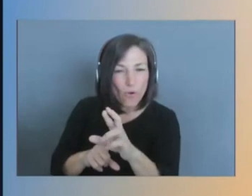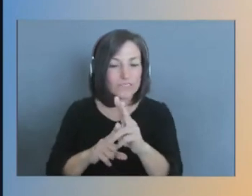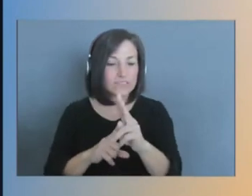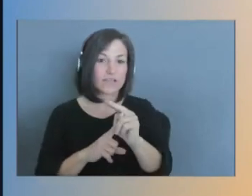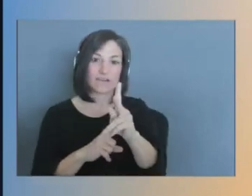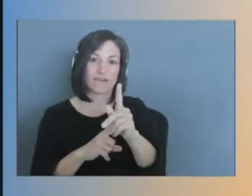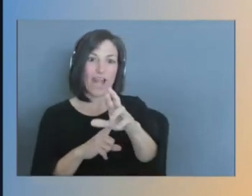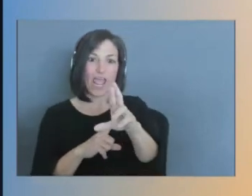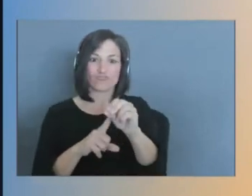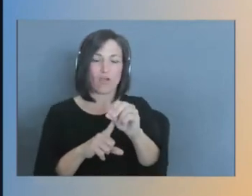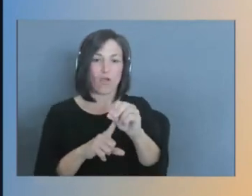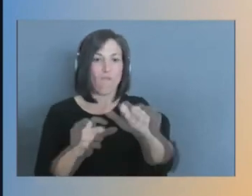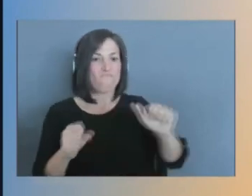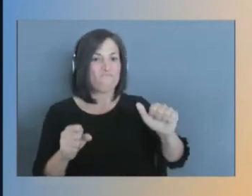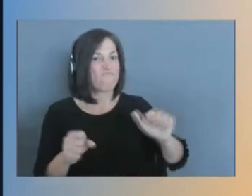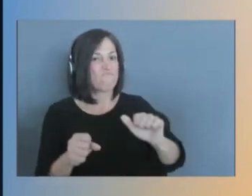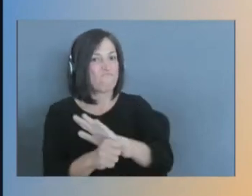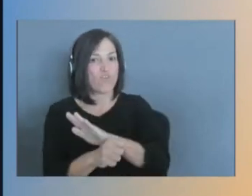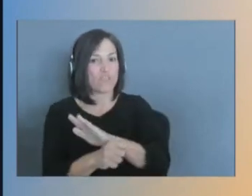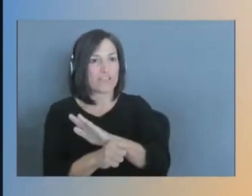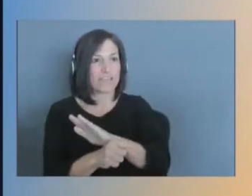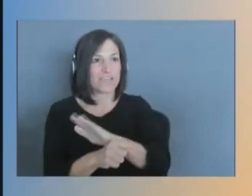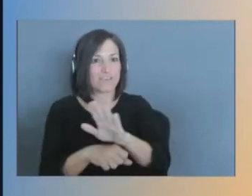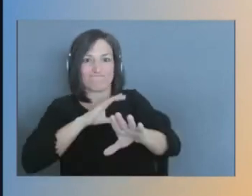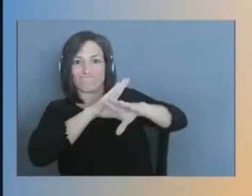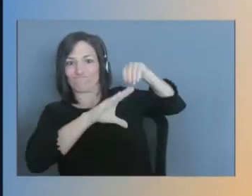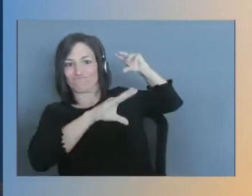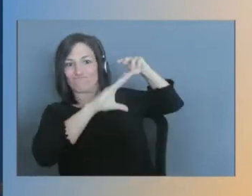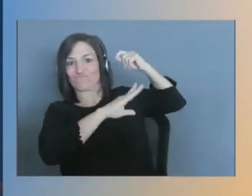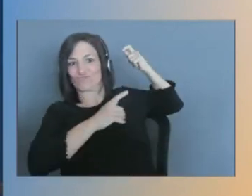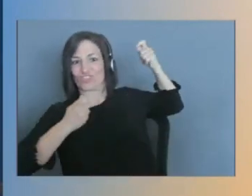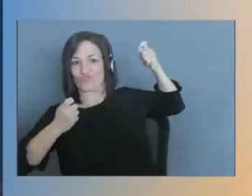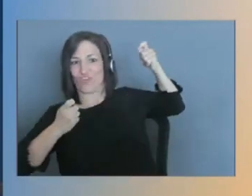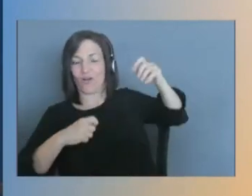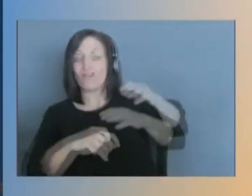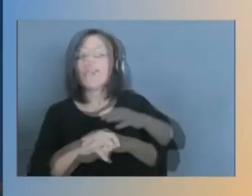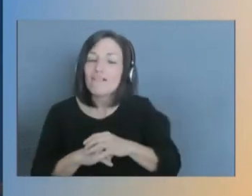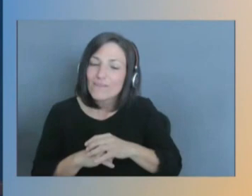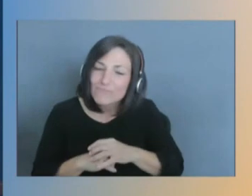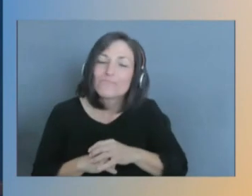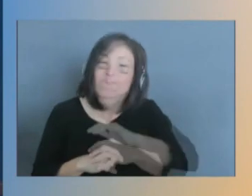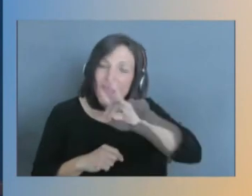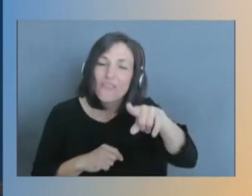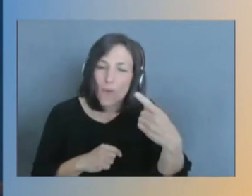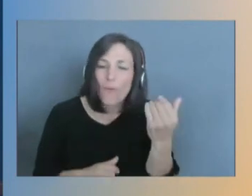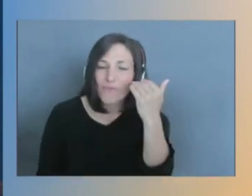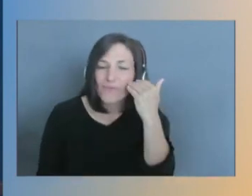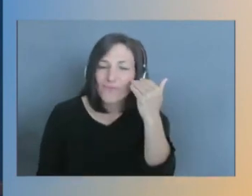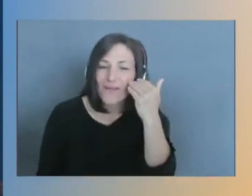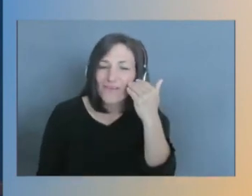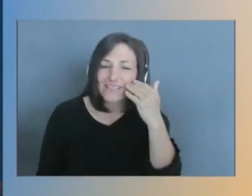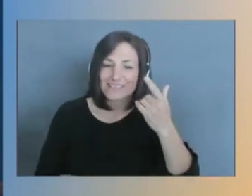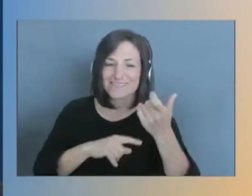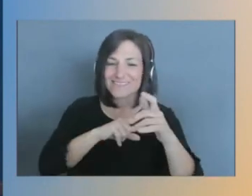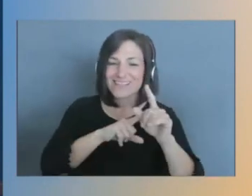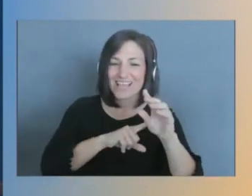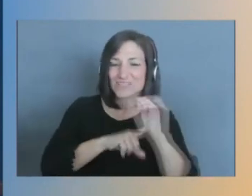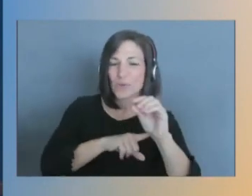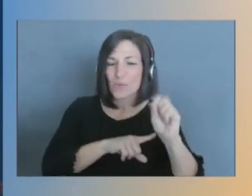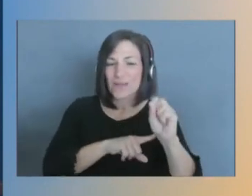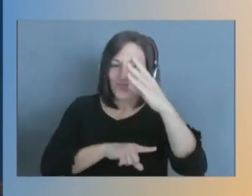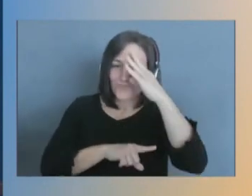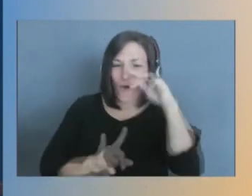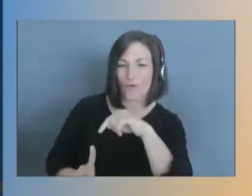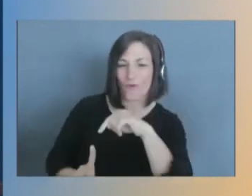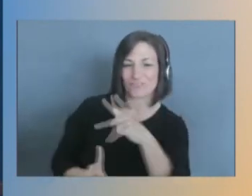totally remote controlling from the outside what's going on? The only awareness that the guest OS has of Nitro is the